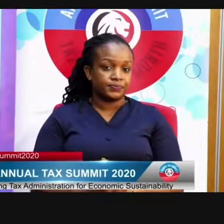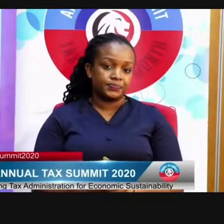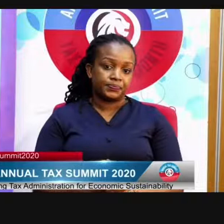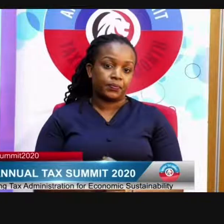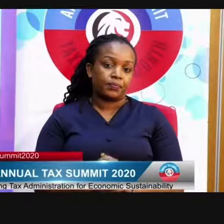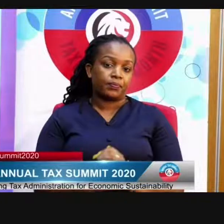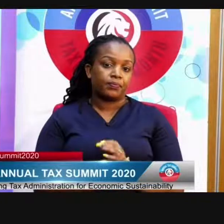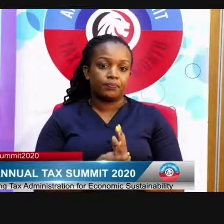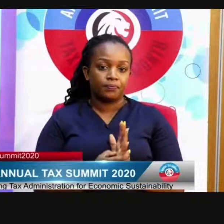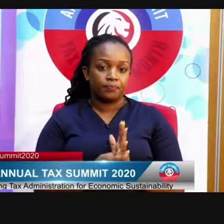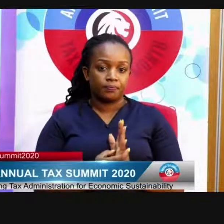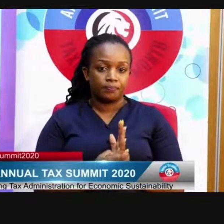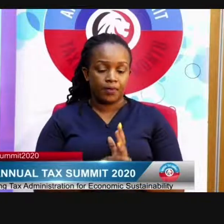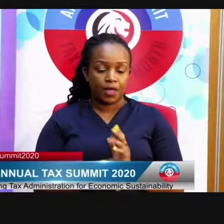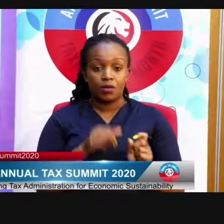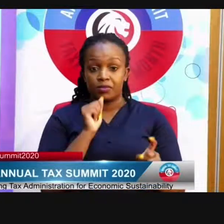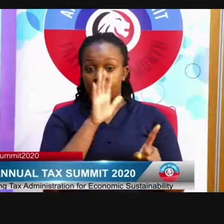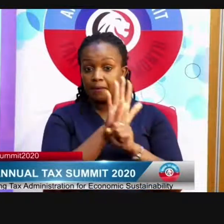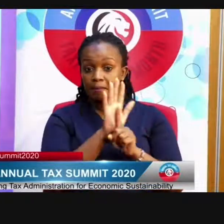revenue collections.